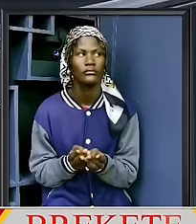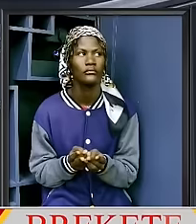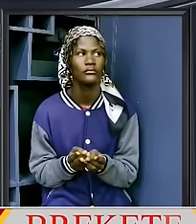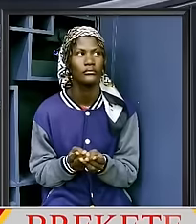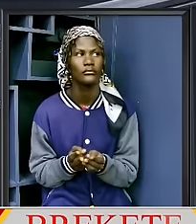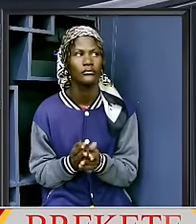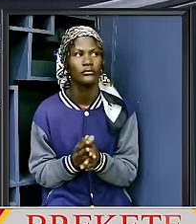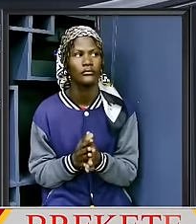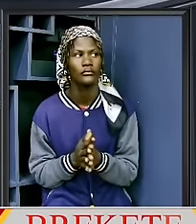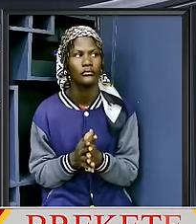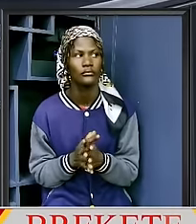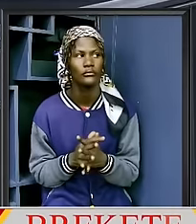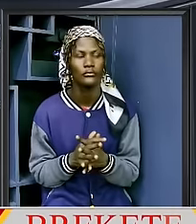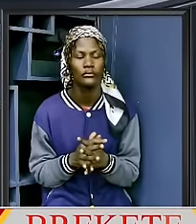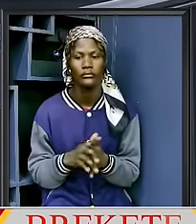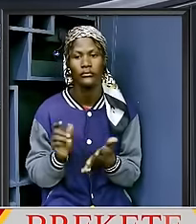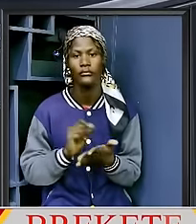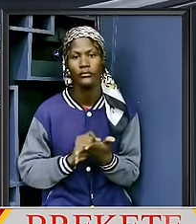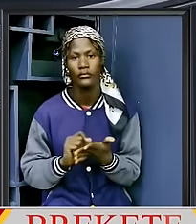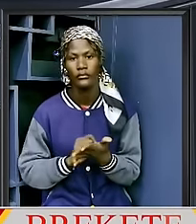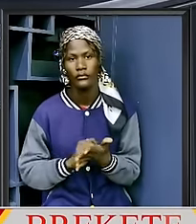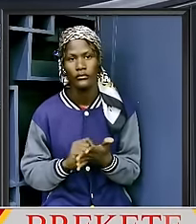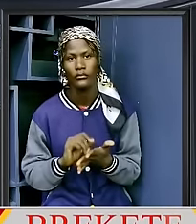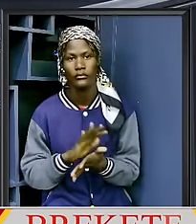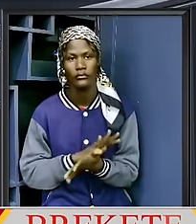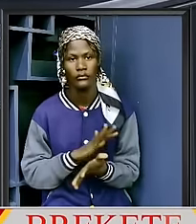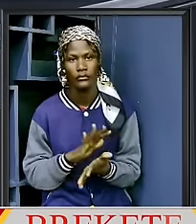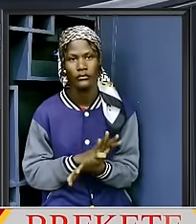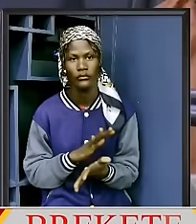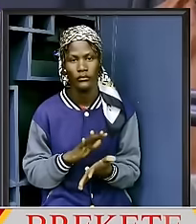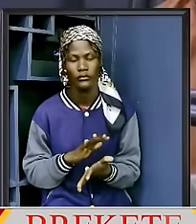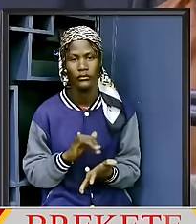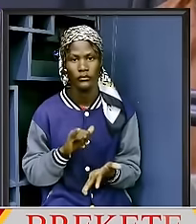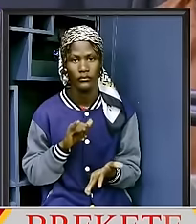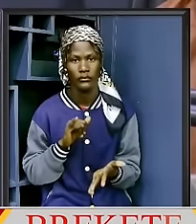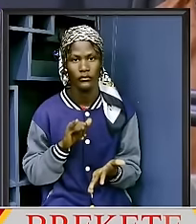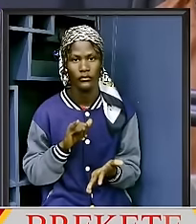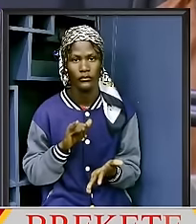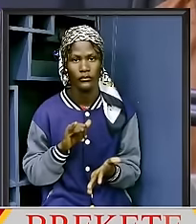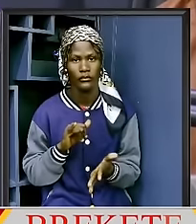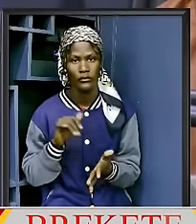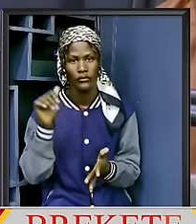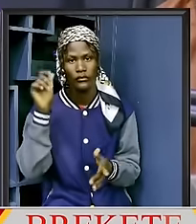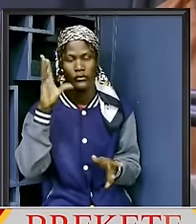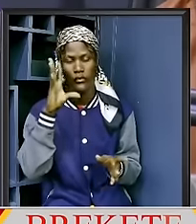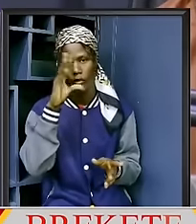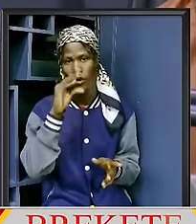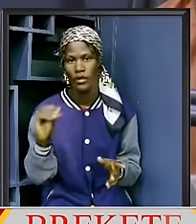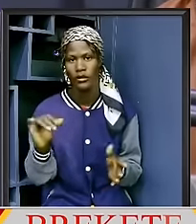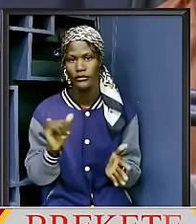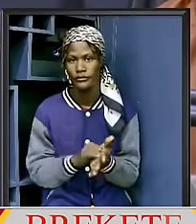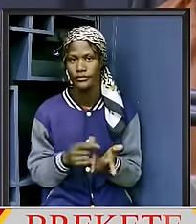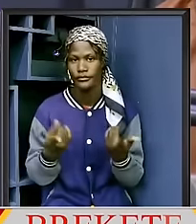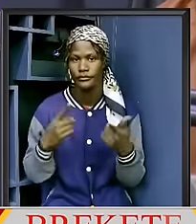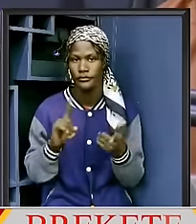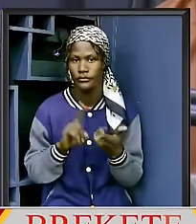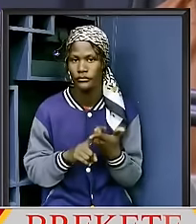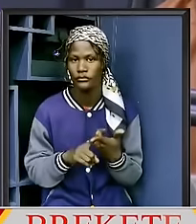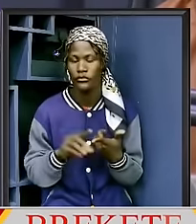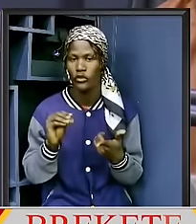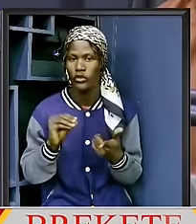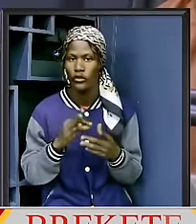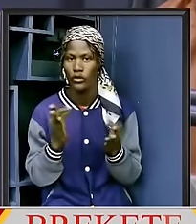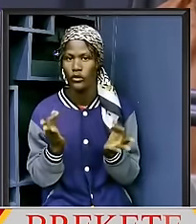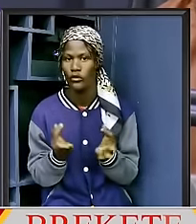Wait. They wrote a petition. Yes, sir. Against the woman. Yes, sir. That she came to the office. Yes, sir.